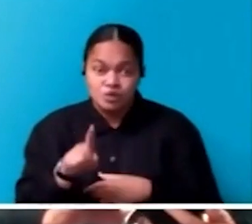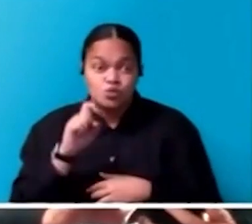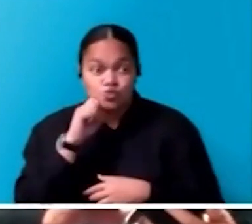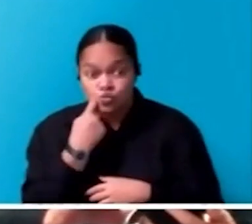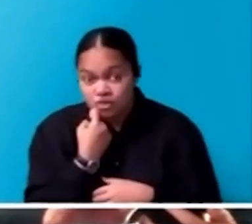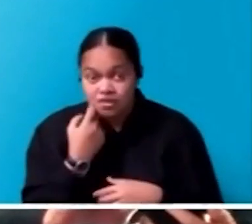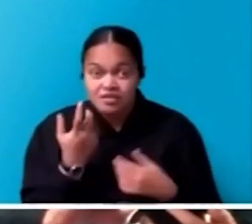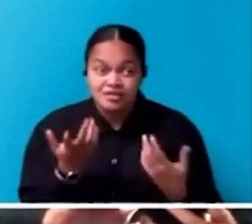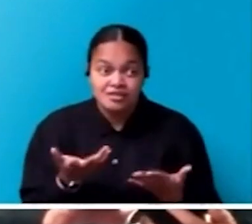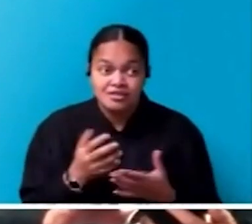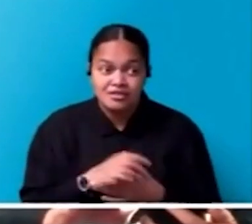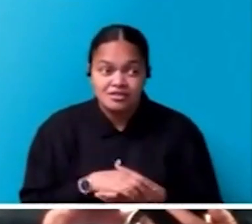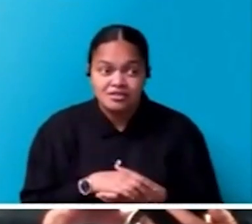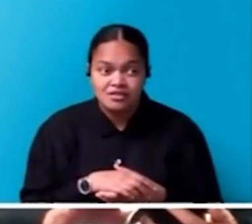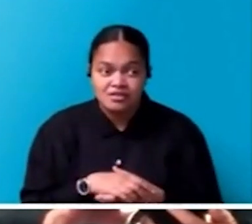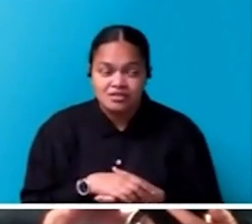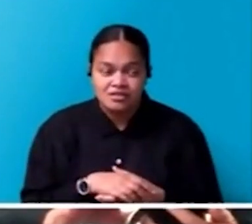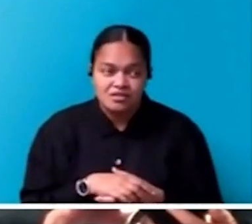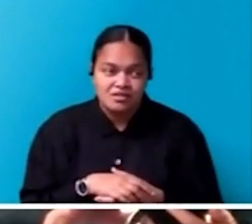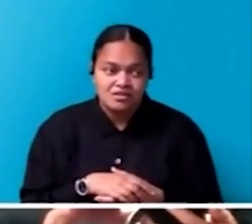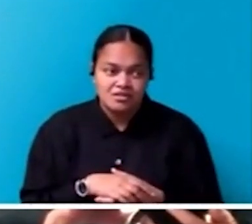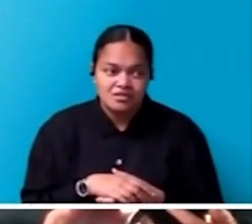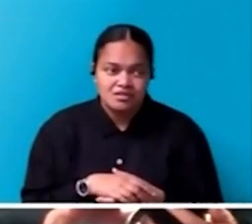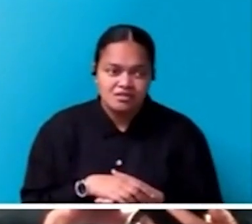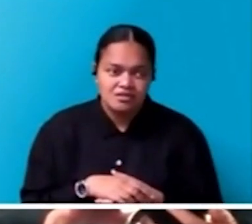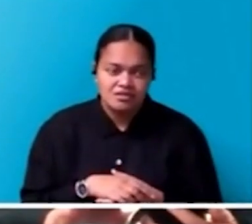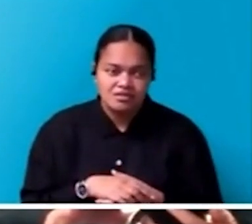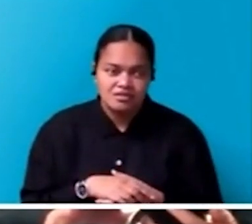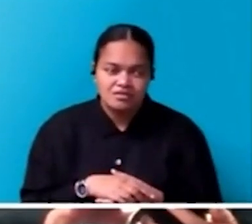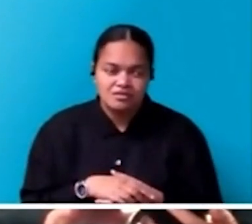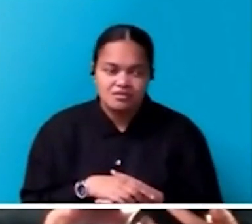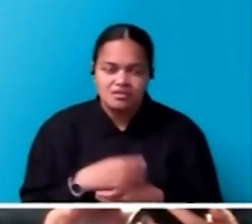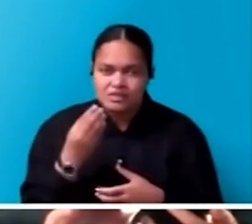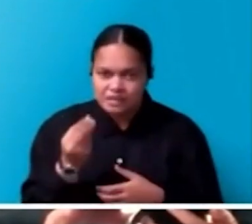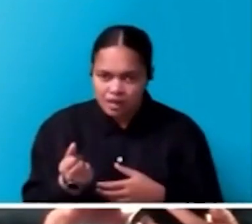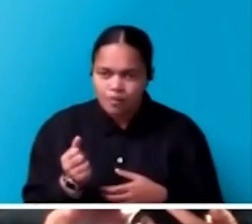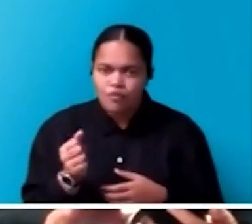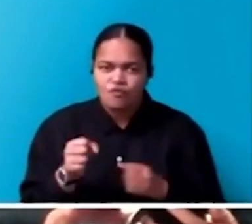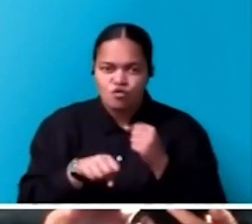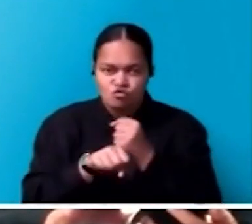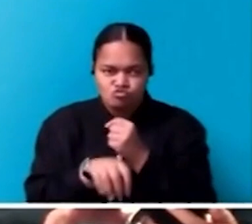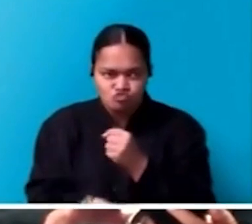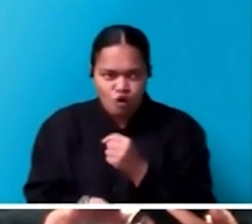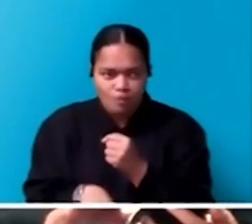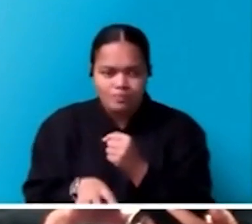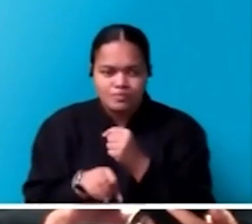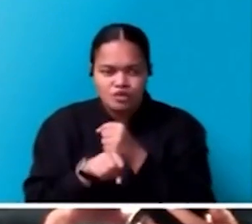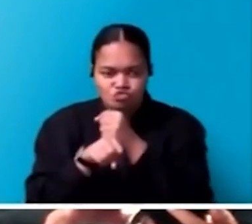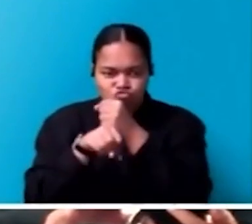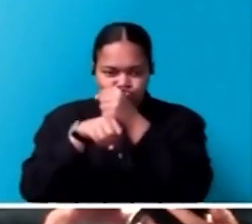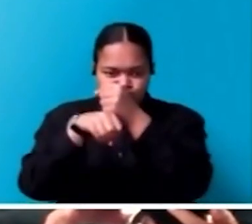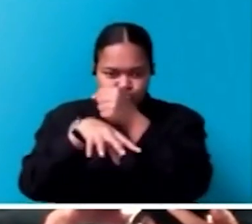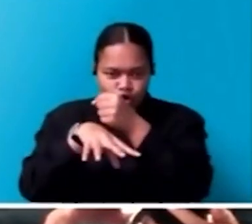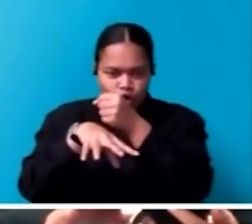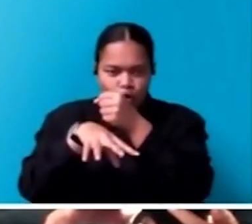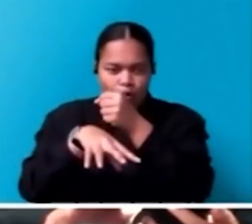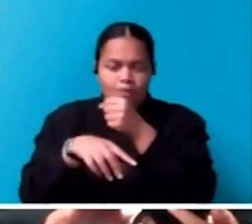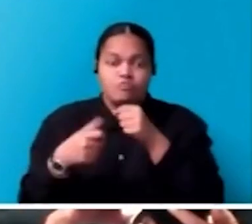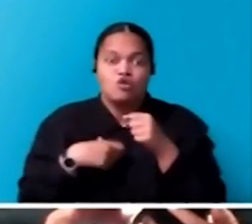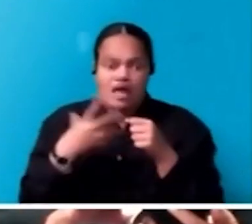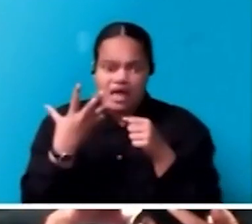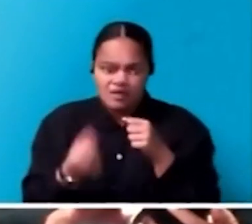to commercialization of some of our crops. Because they have expertise in